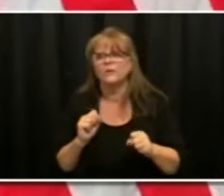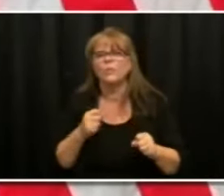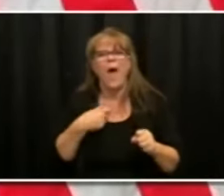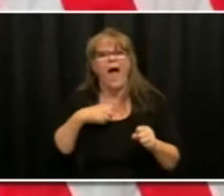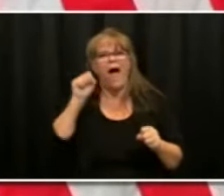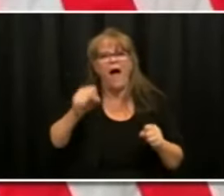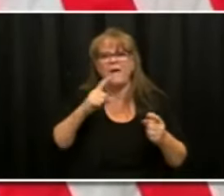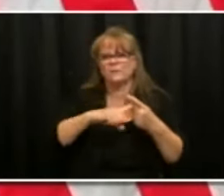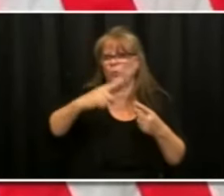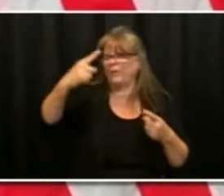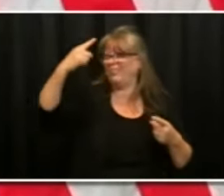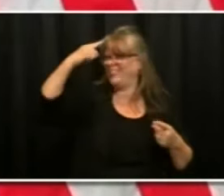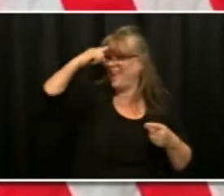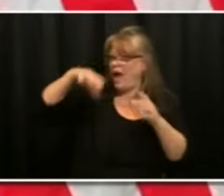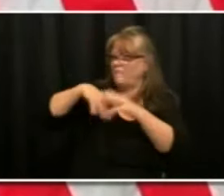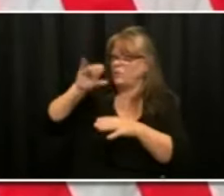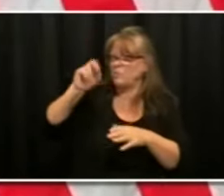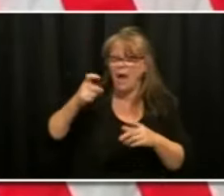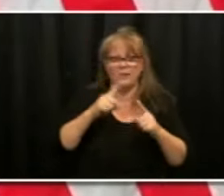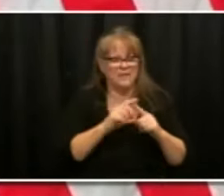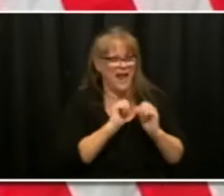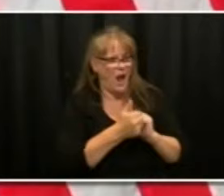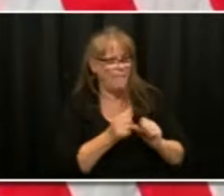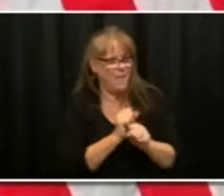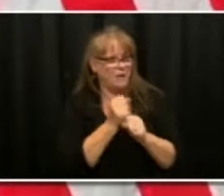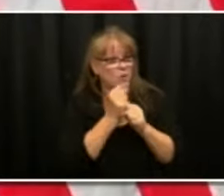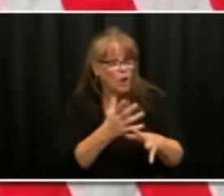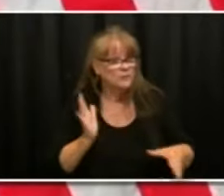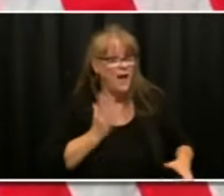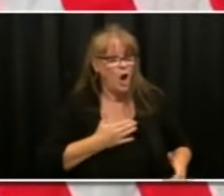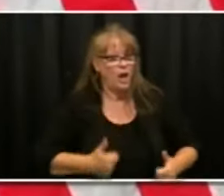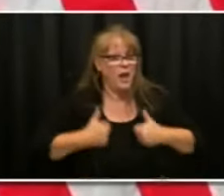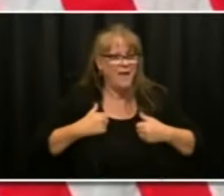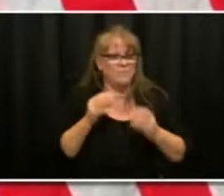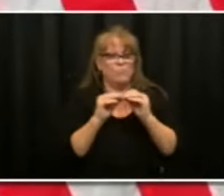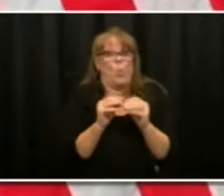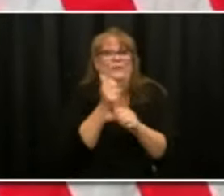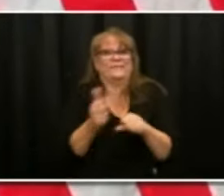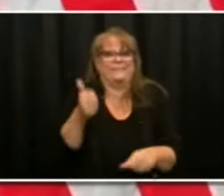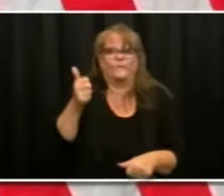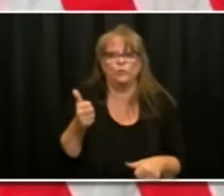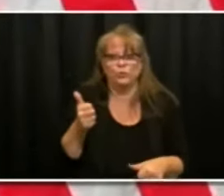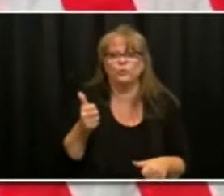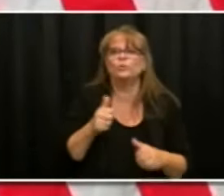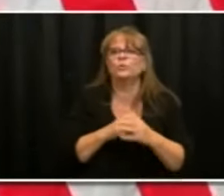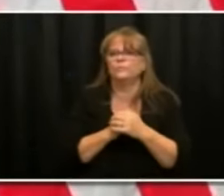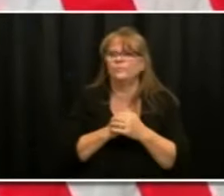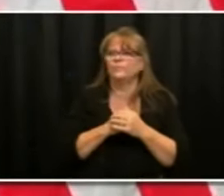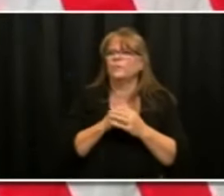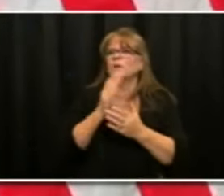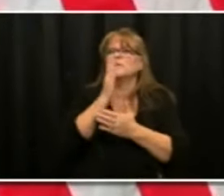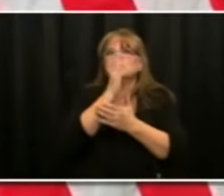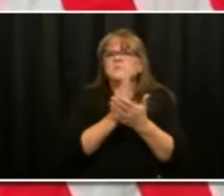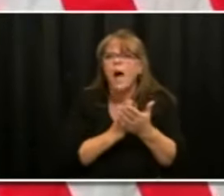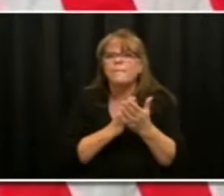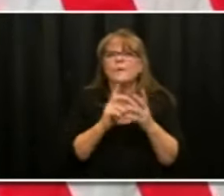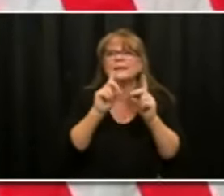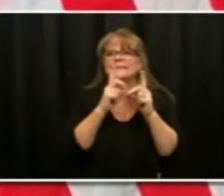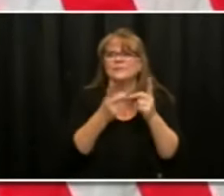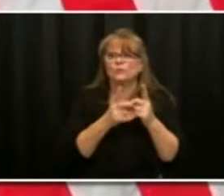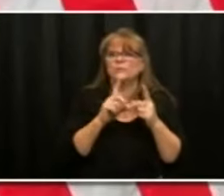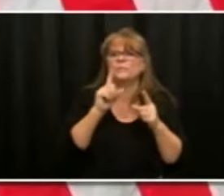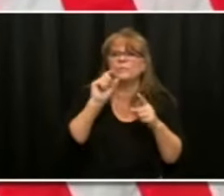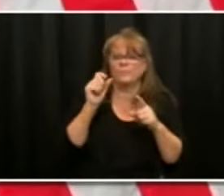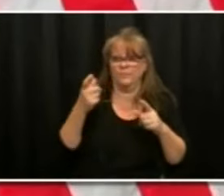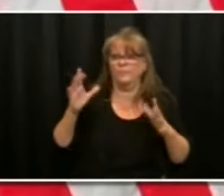good example. Schools are back across our state. There's relatively few districts that aren't back at this point. And what does that mean? It means kids